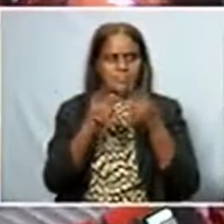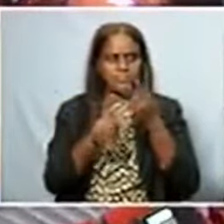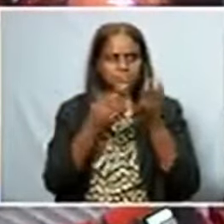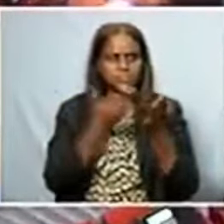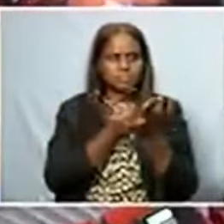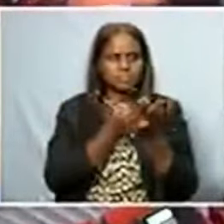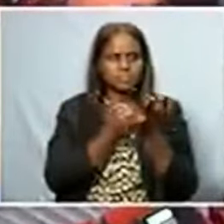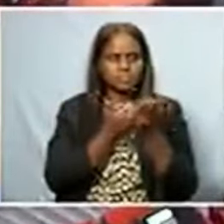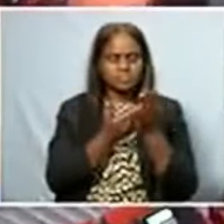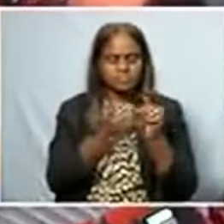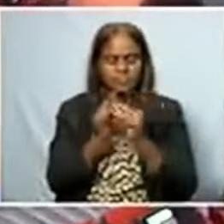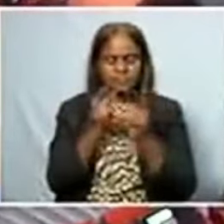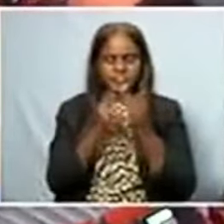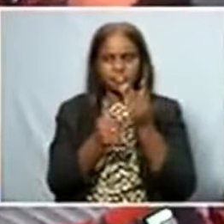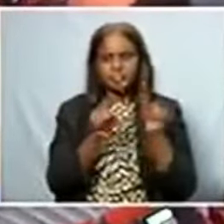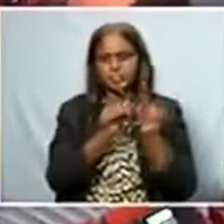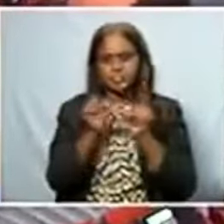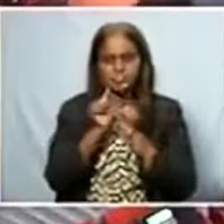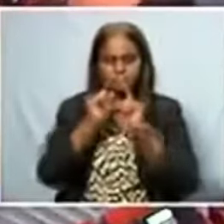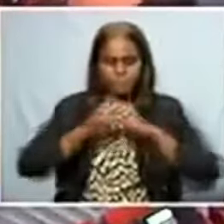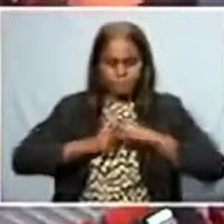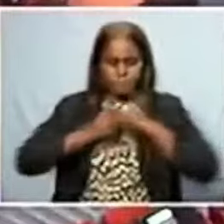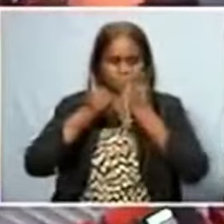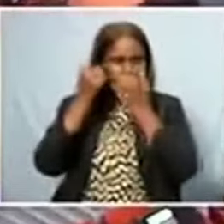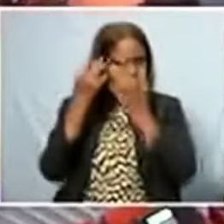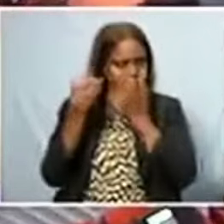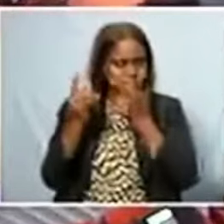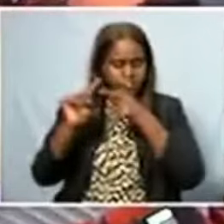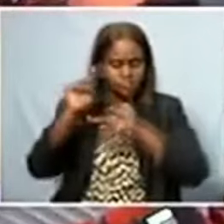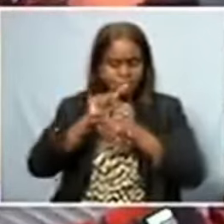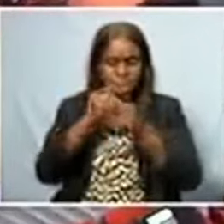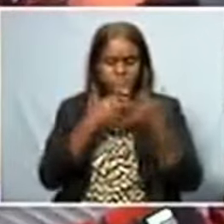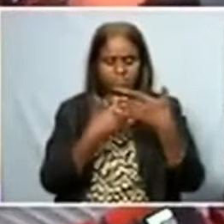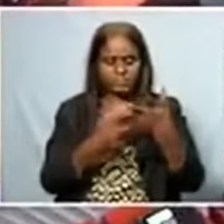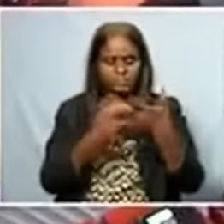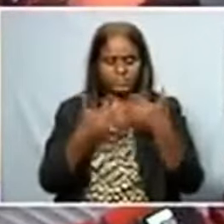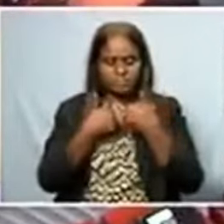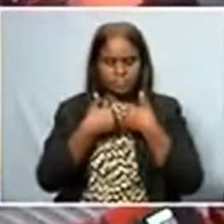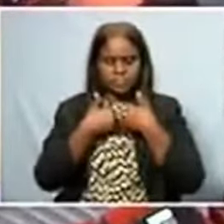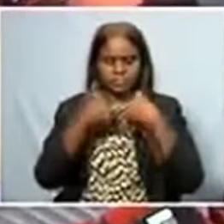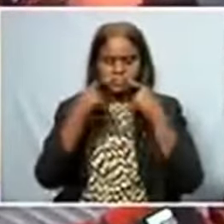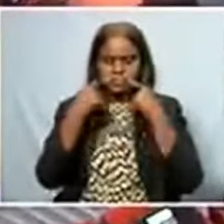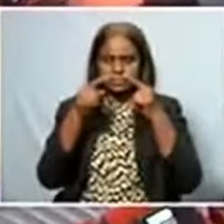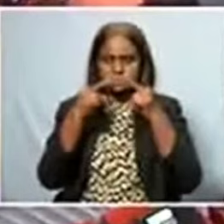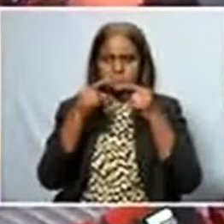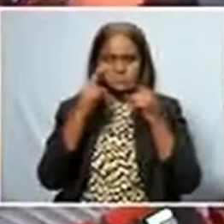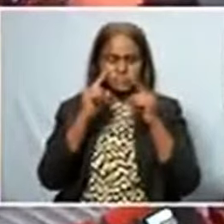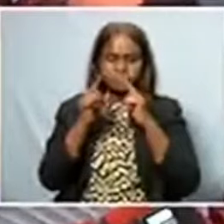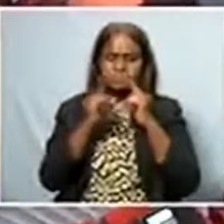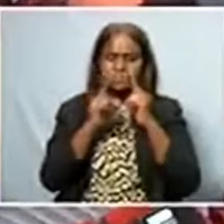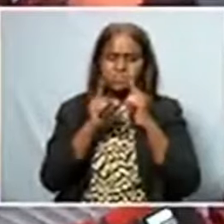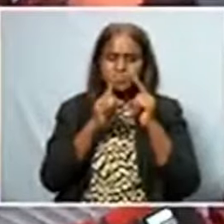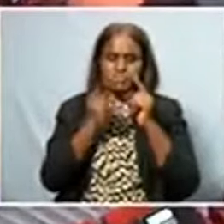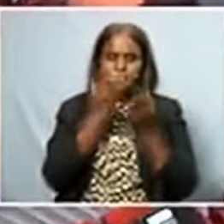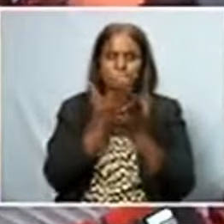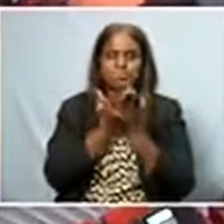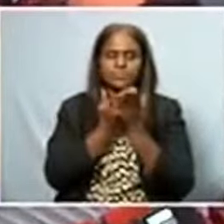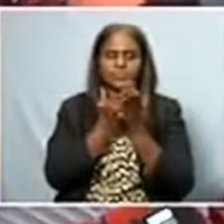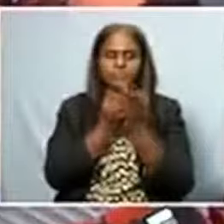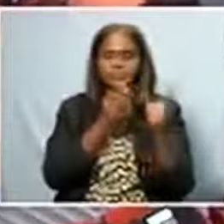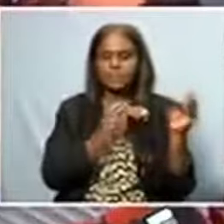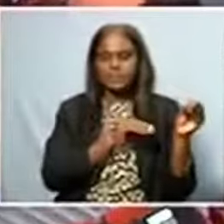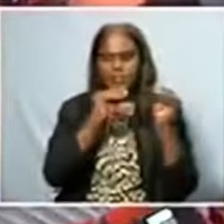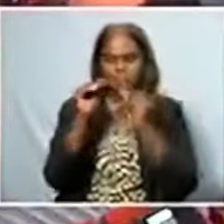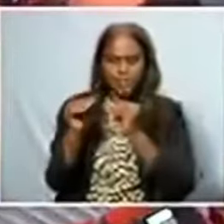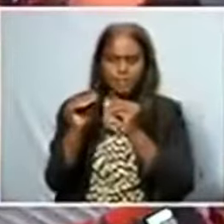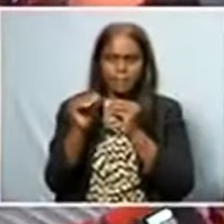consider. And we also expect, on today's order paper, we do have a notice of subject for debate on the motion of